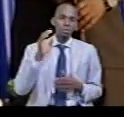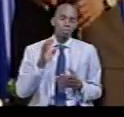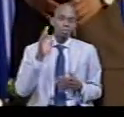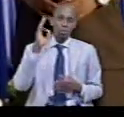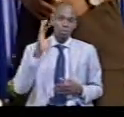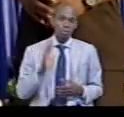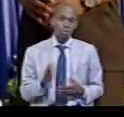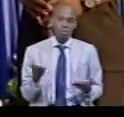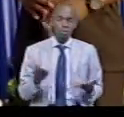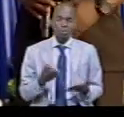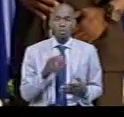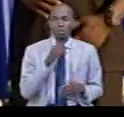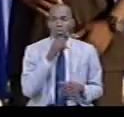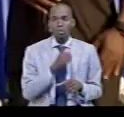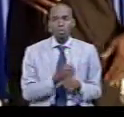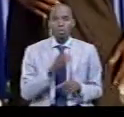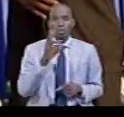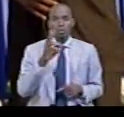62 years old.